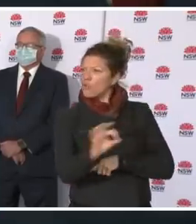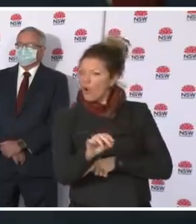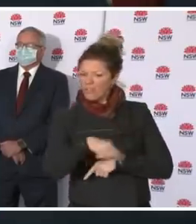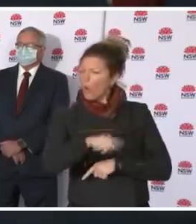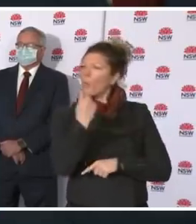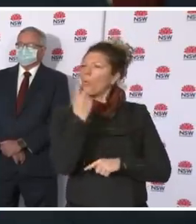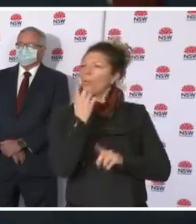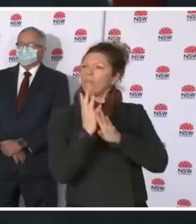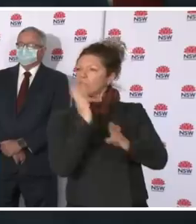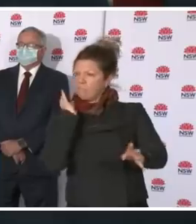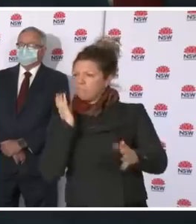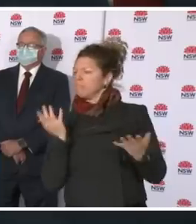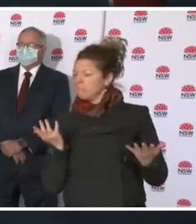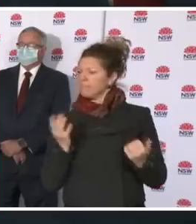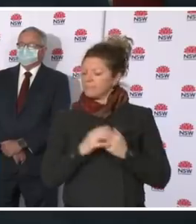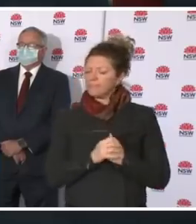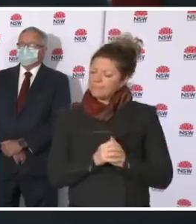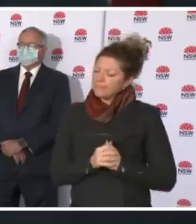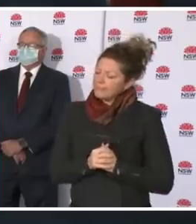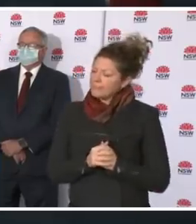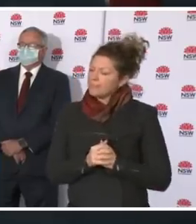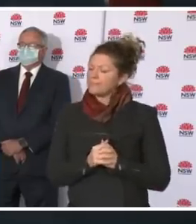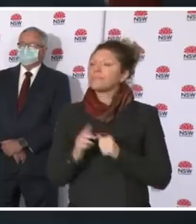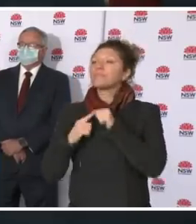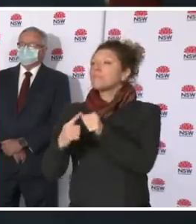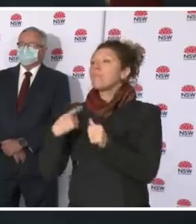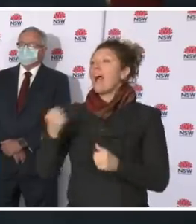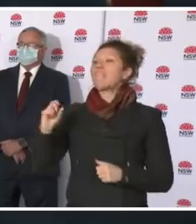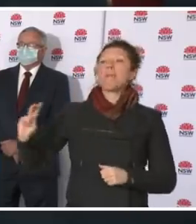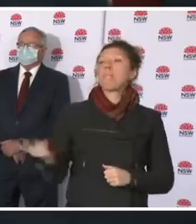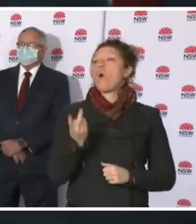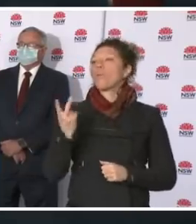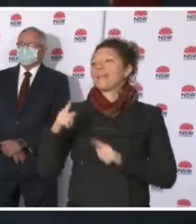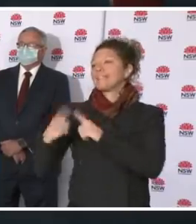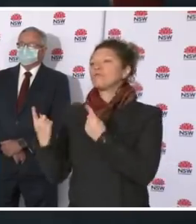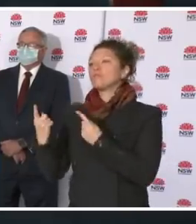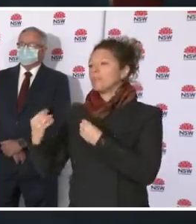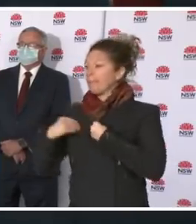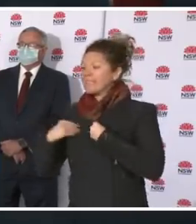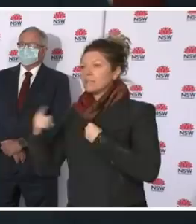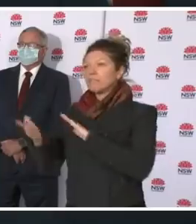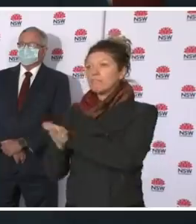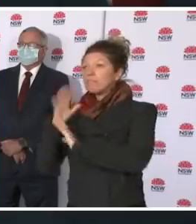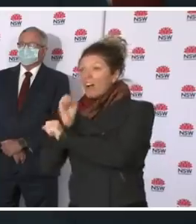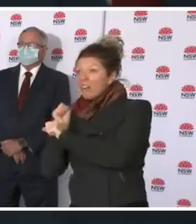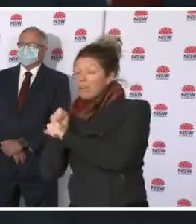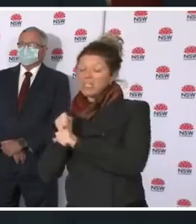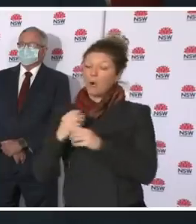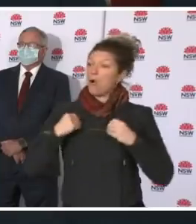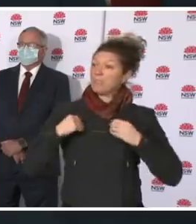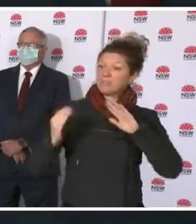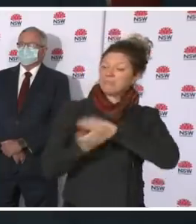well as complemented by the activities of the public. In terms of the turnaround times, we know some providers